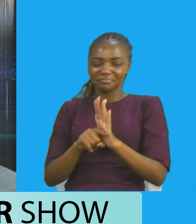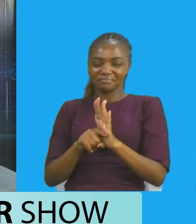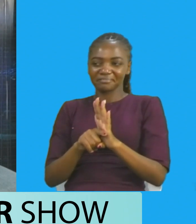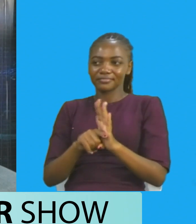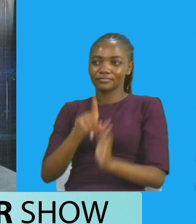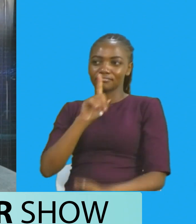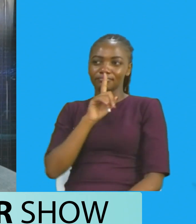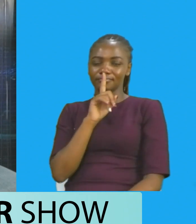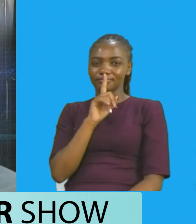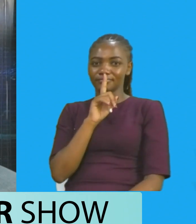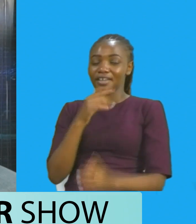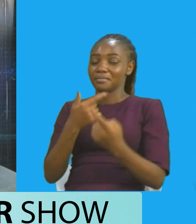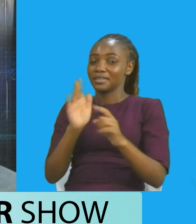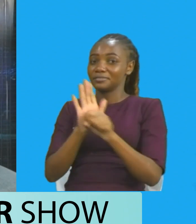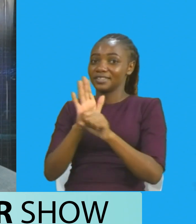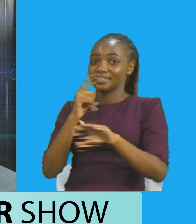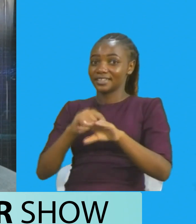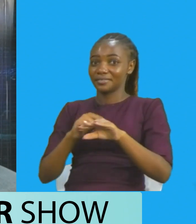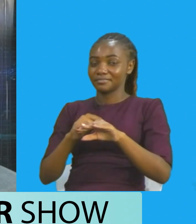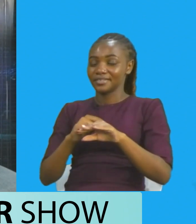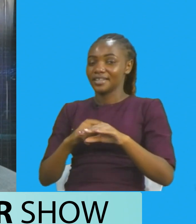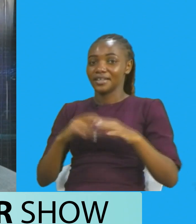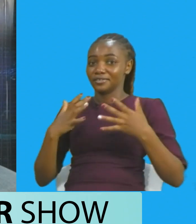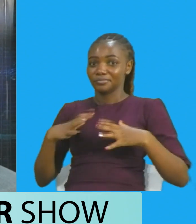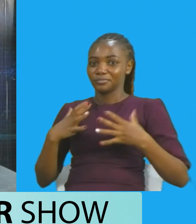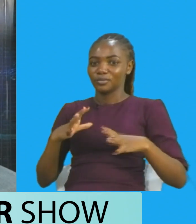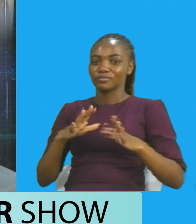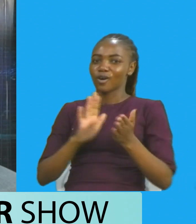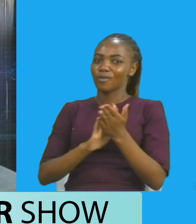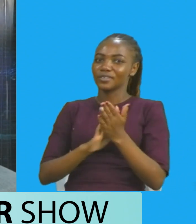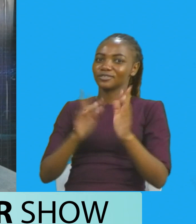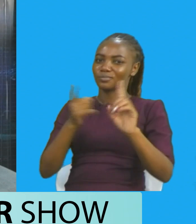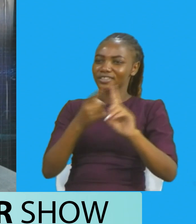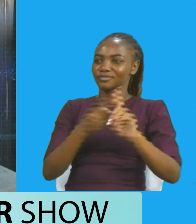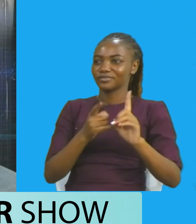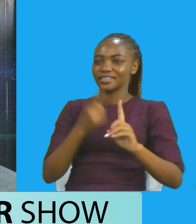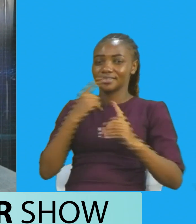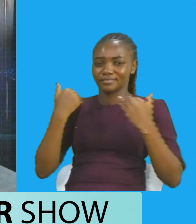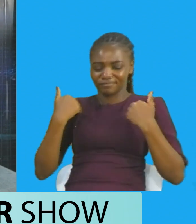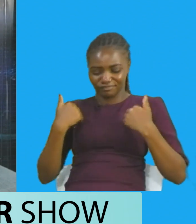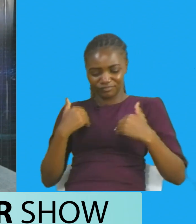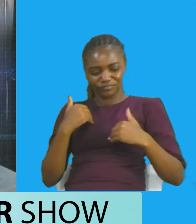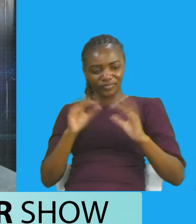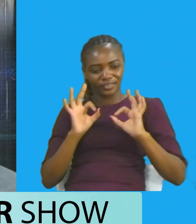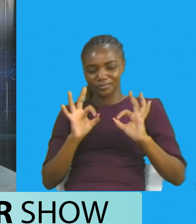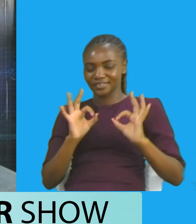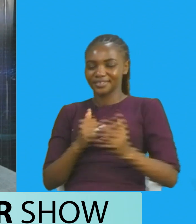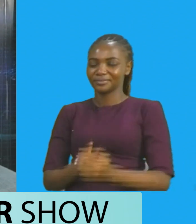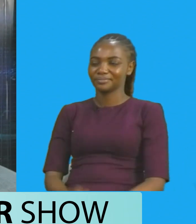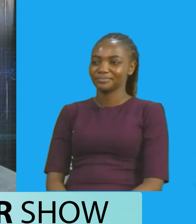you're wearing. But mostly, I usually get positive comments on the looks I put on.